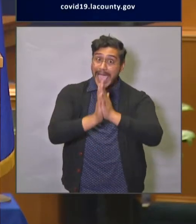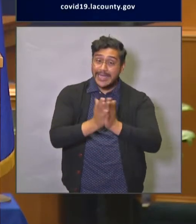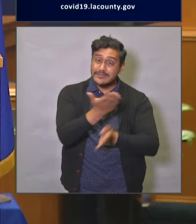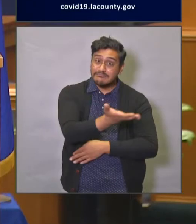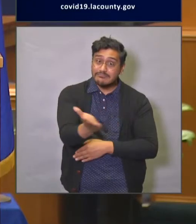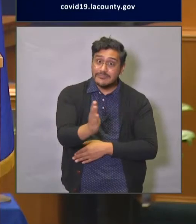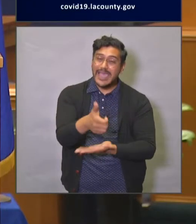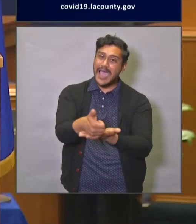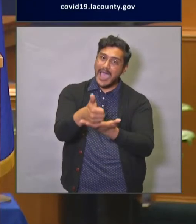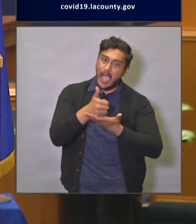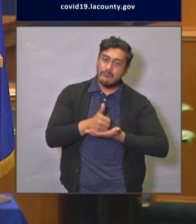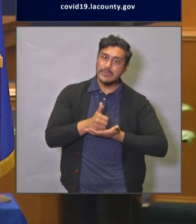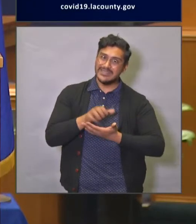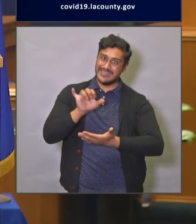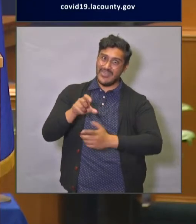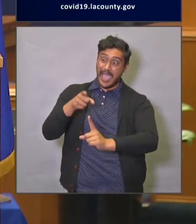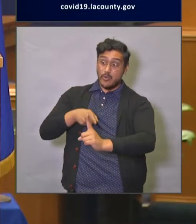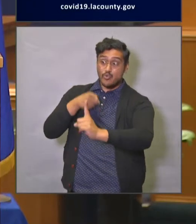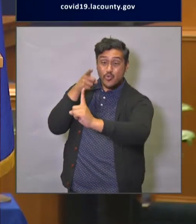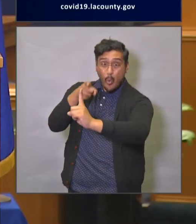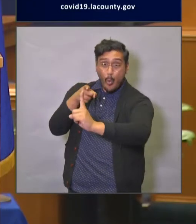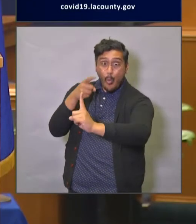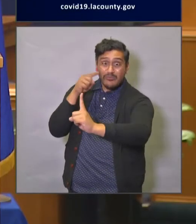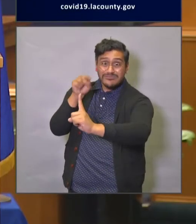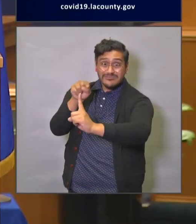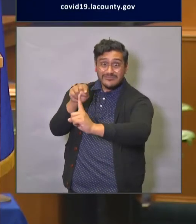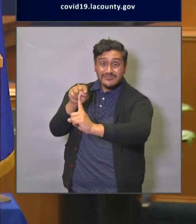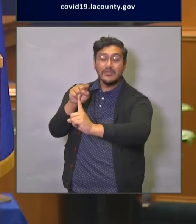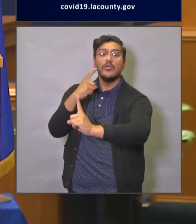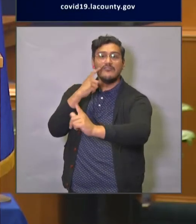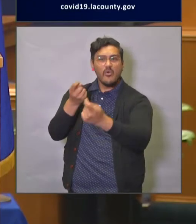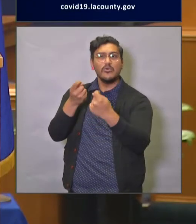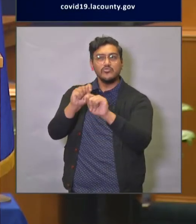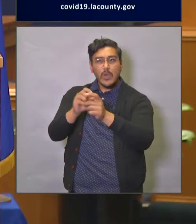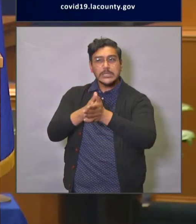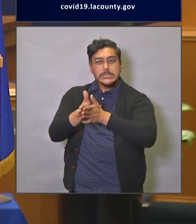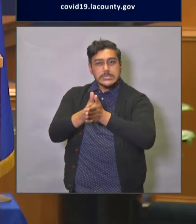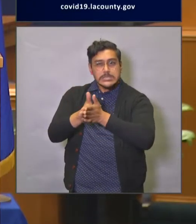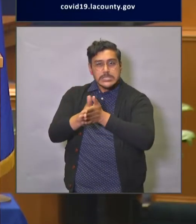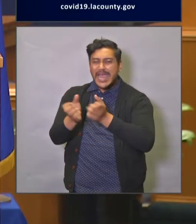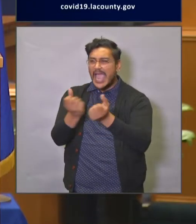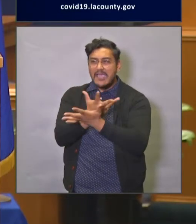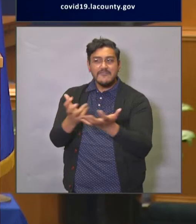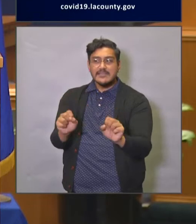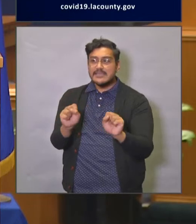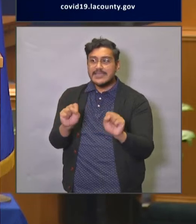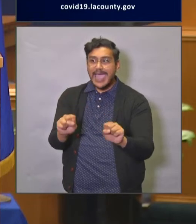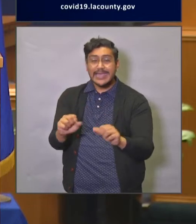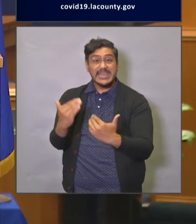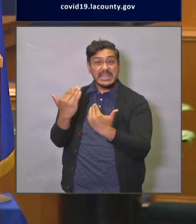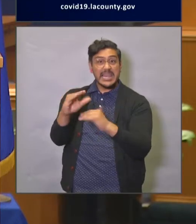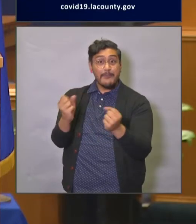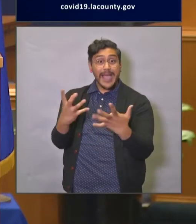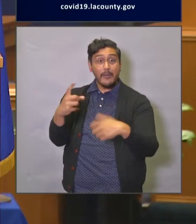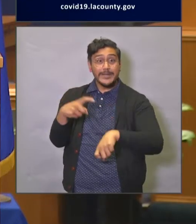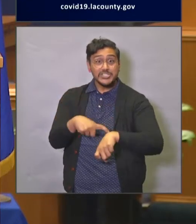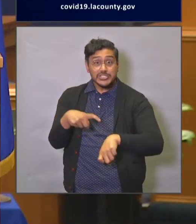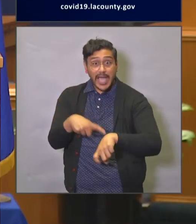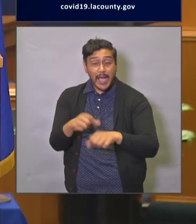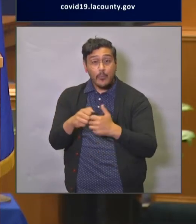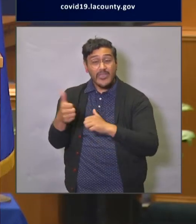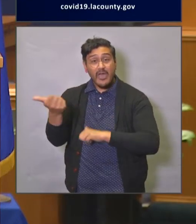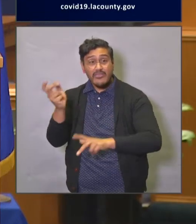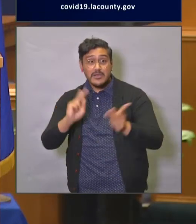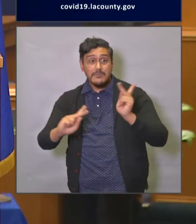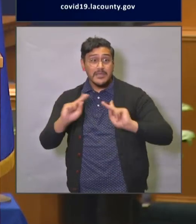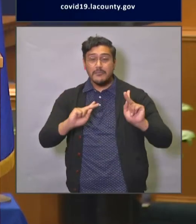move forward with that goal of continuing to try really hard to do everything we can, limit the amount of time we're spending with other people